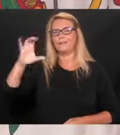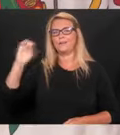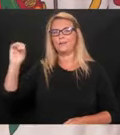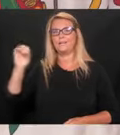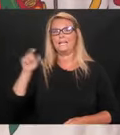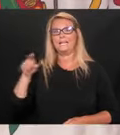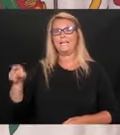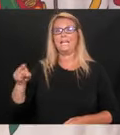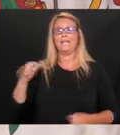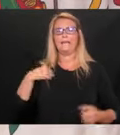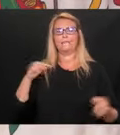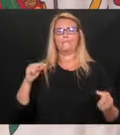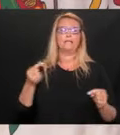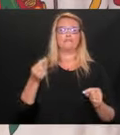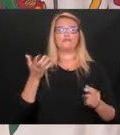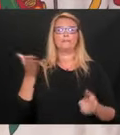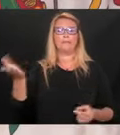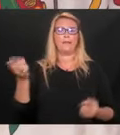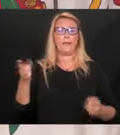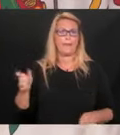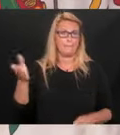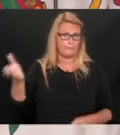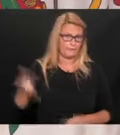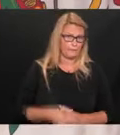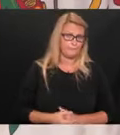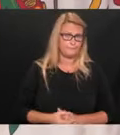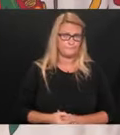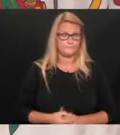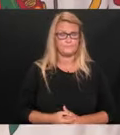his injuries there. I